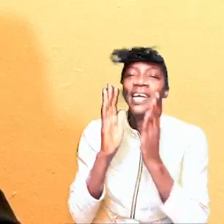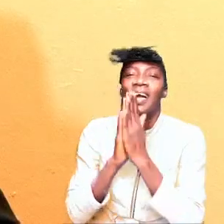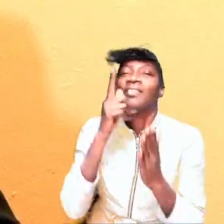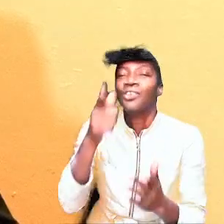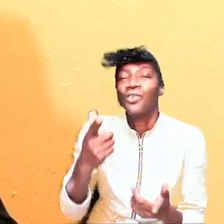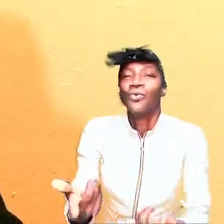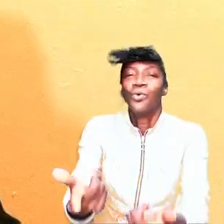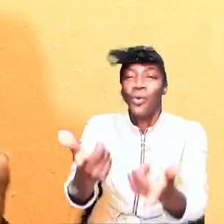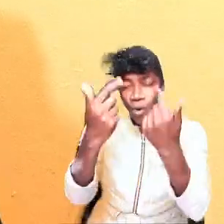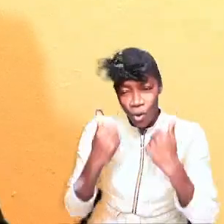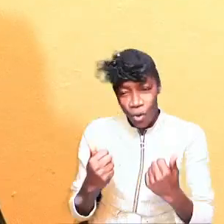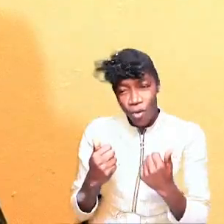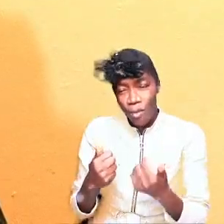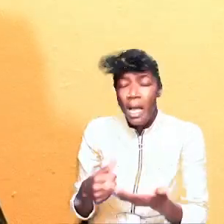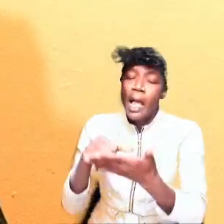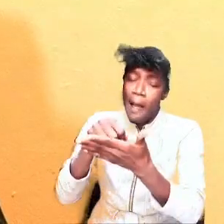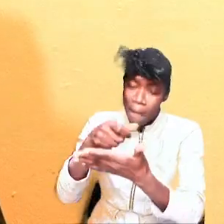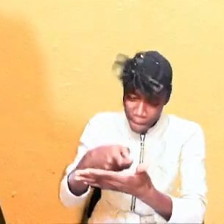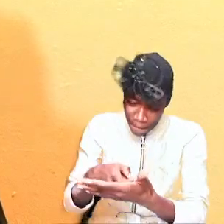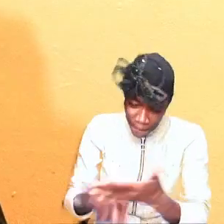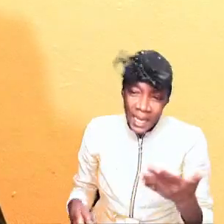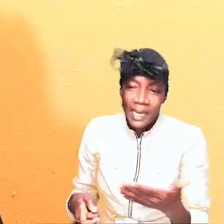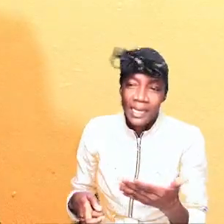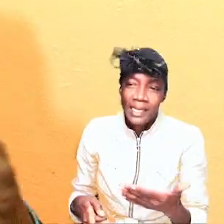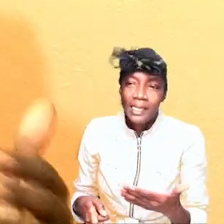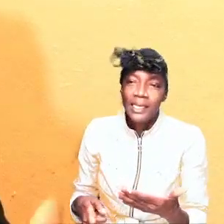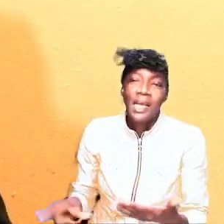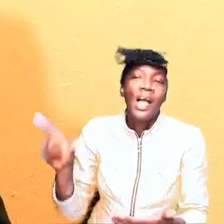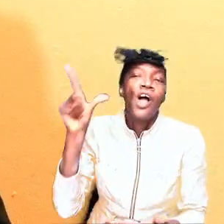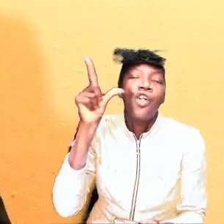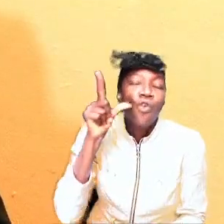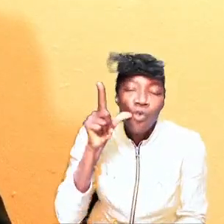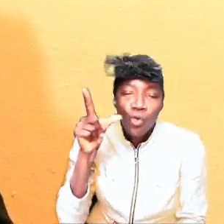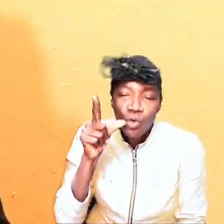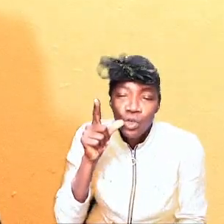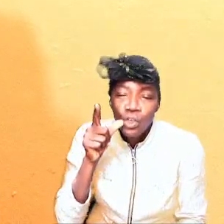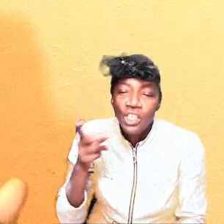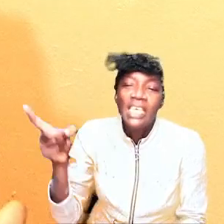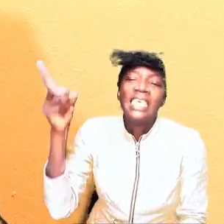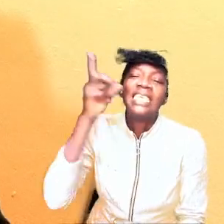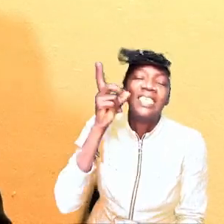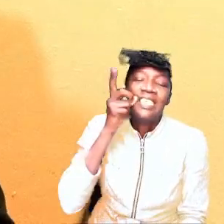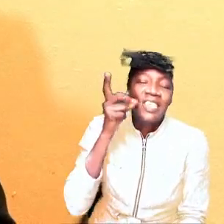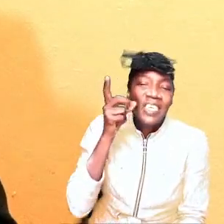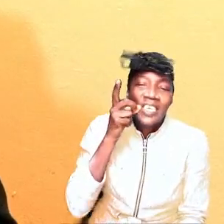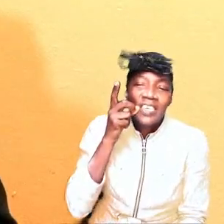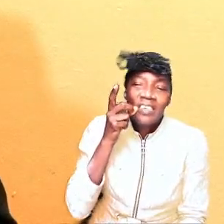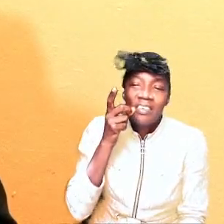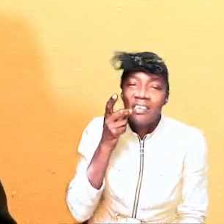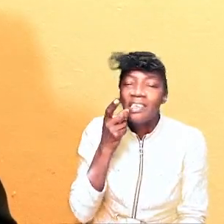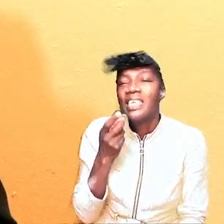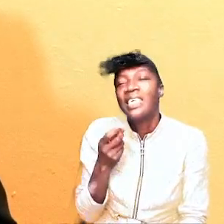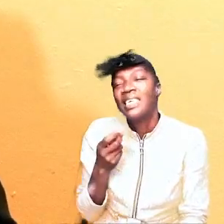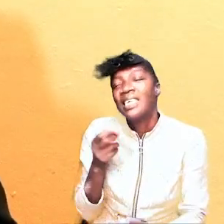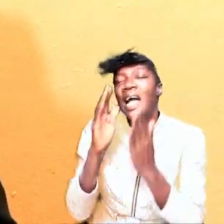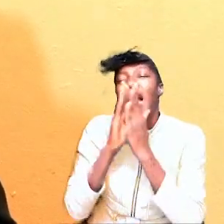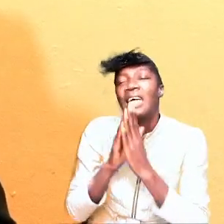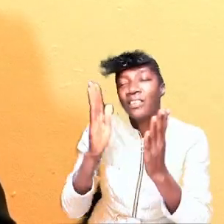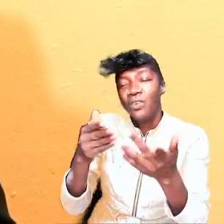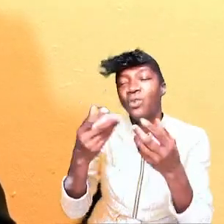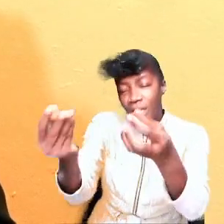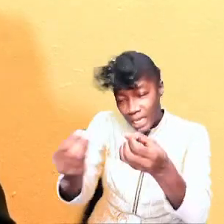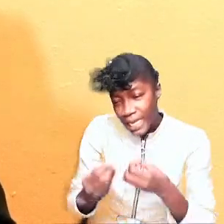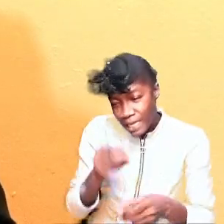come and purchase a lunch, purchase a dinner. We're asking you to get individuals from